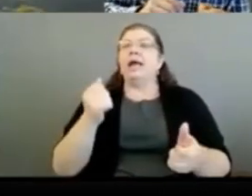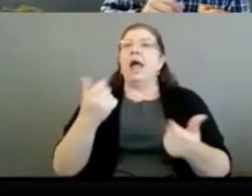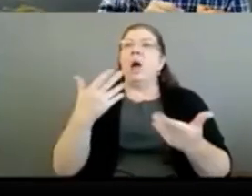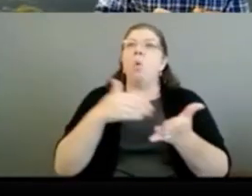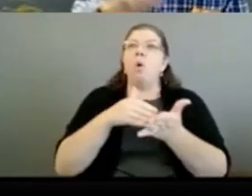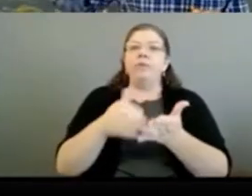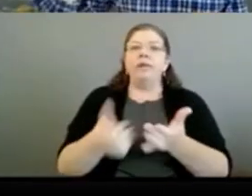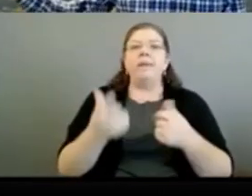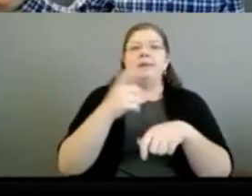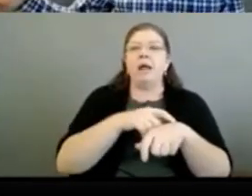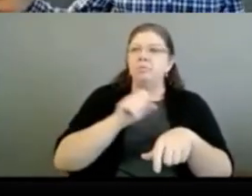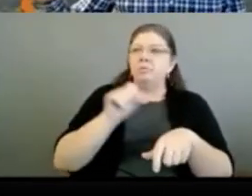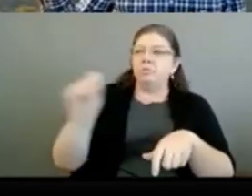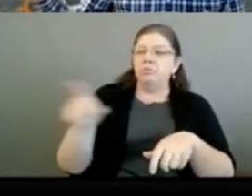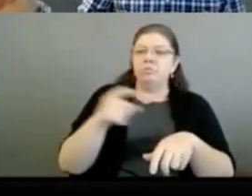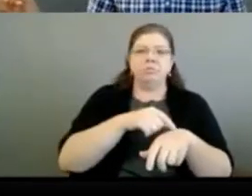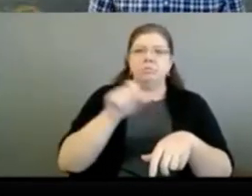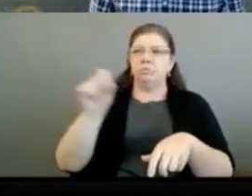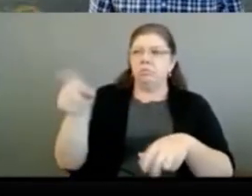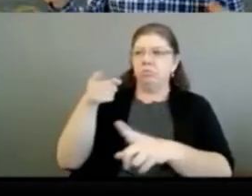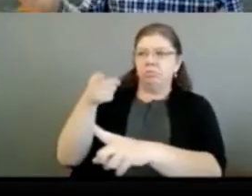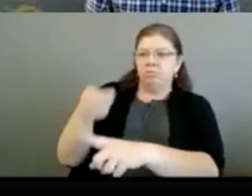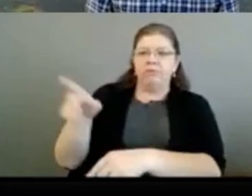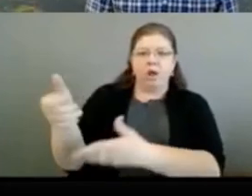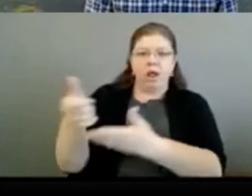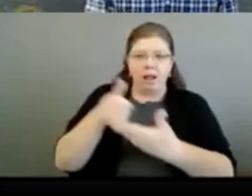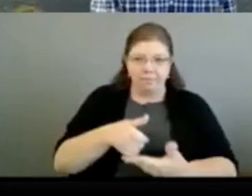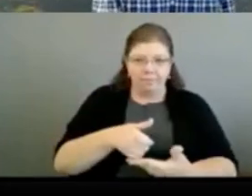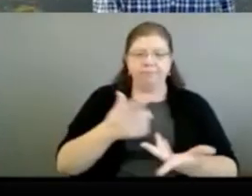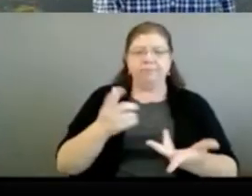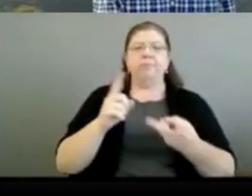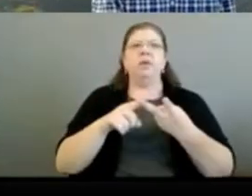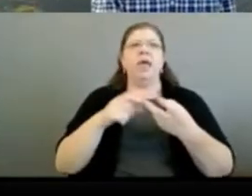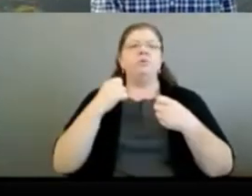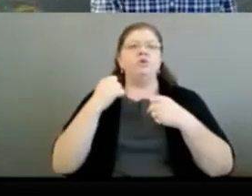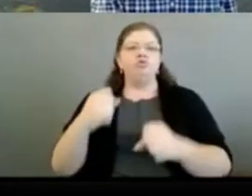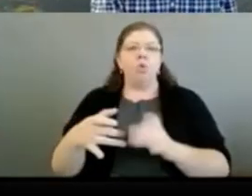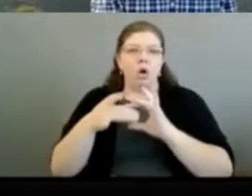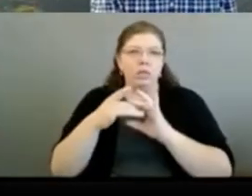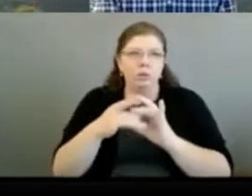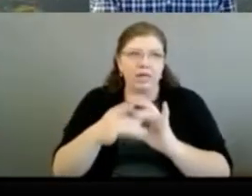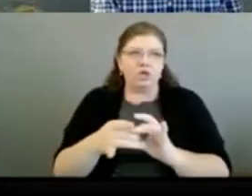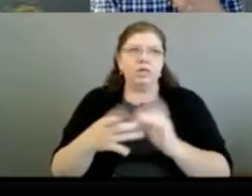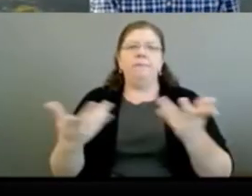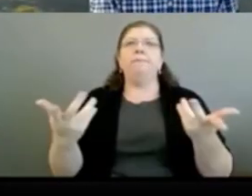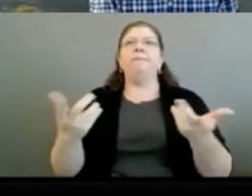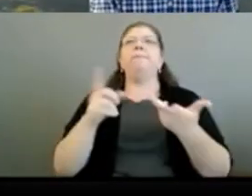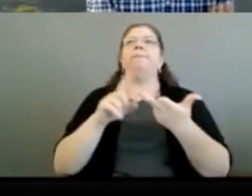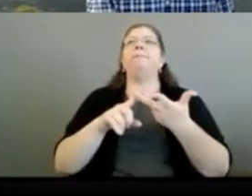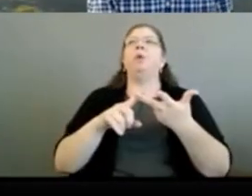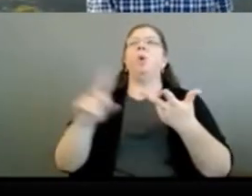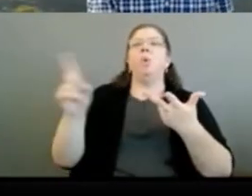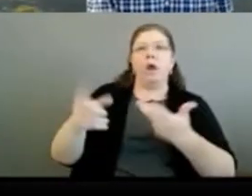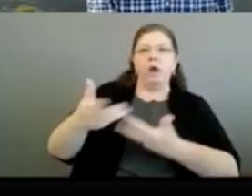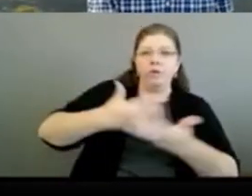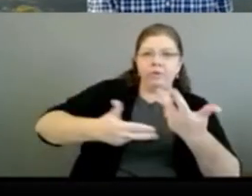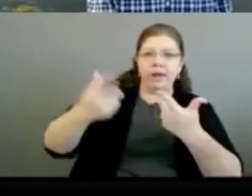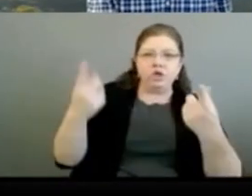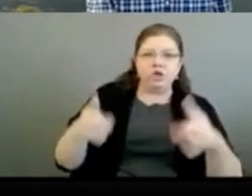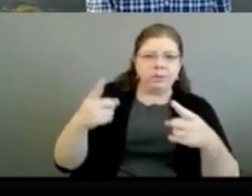person maybe went to another for help, or how strong their relationship is. or where their interaction took